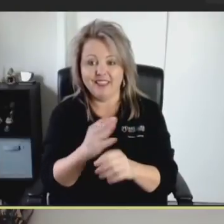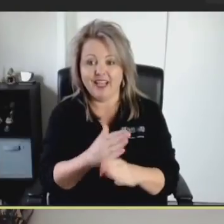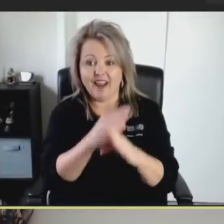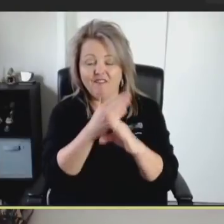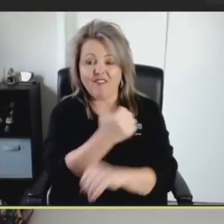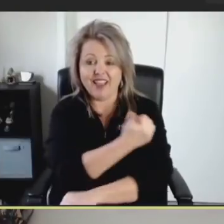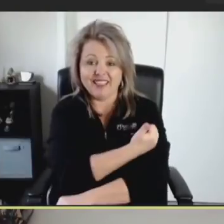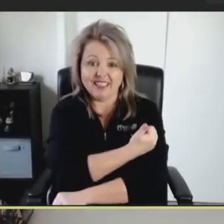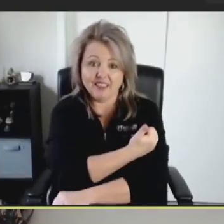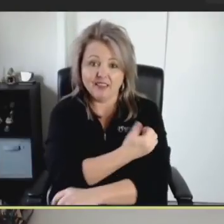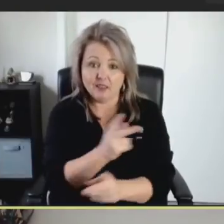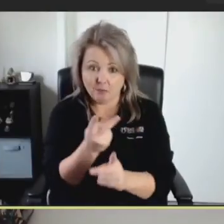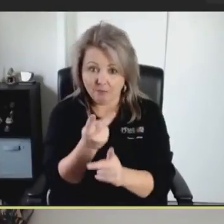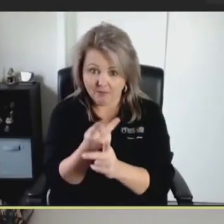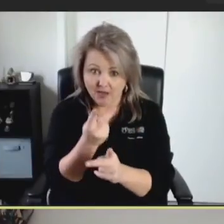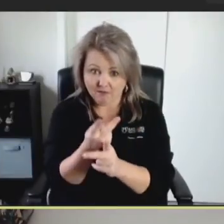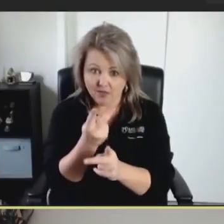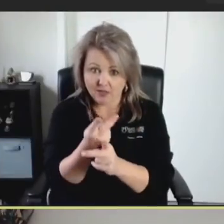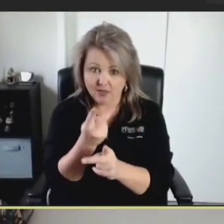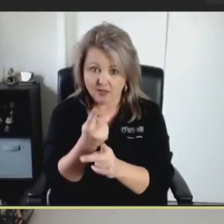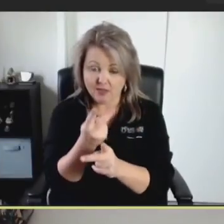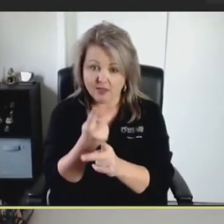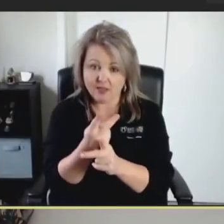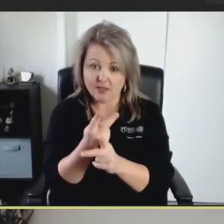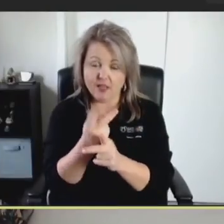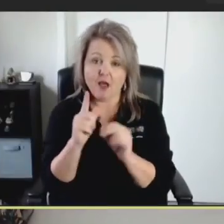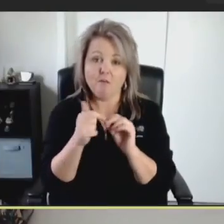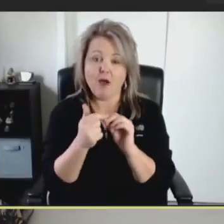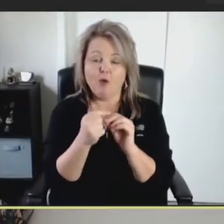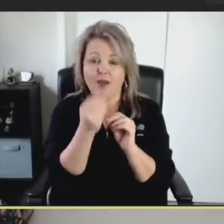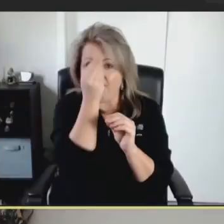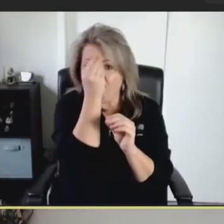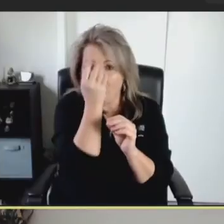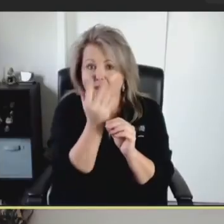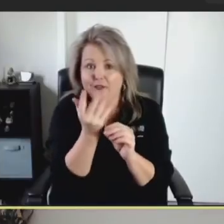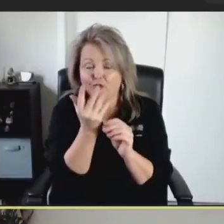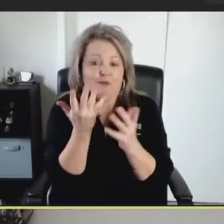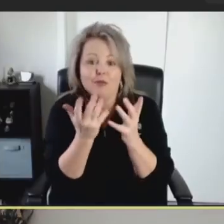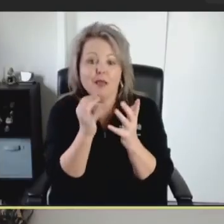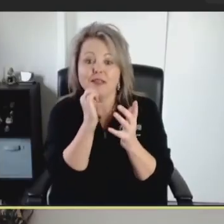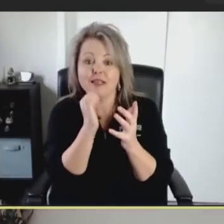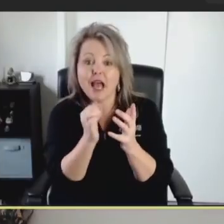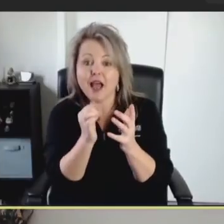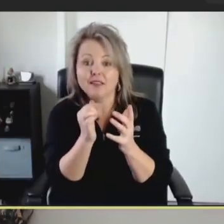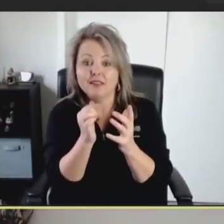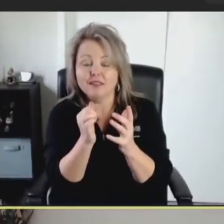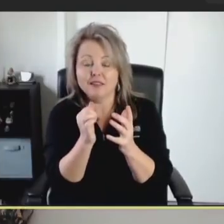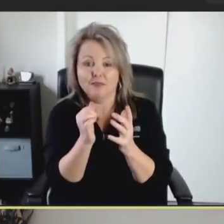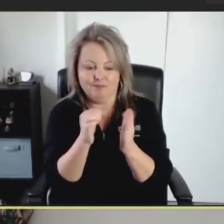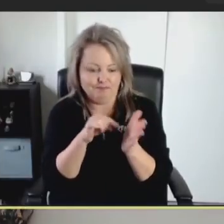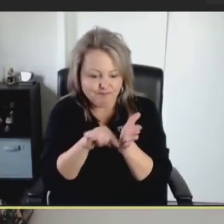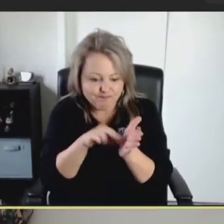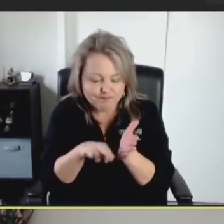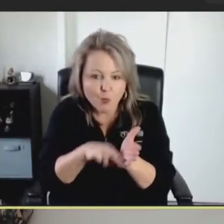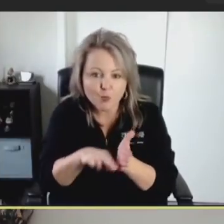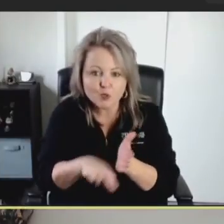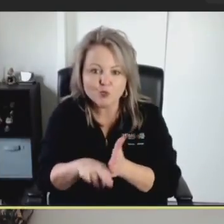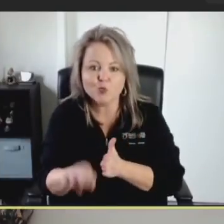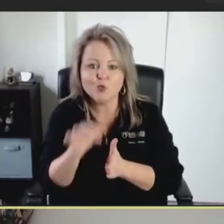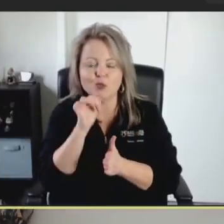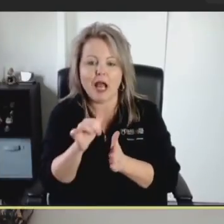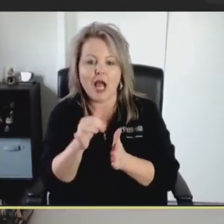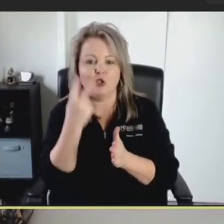you to be careful about sharing information that may not have been fact-checked, that you see through social